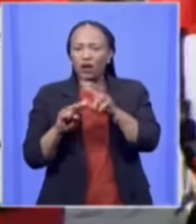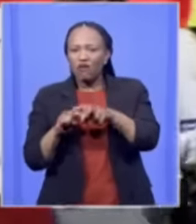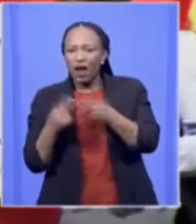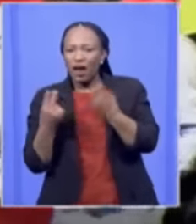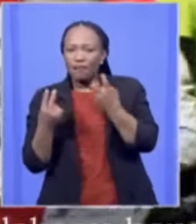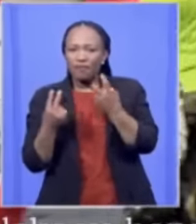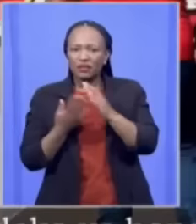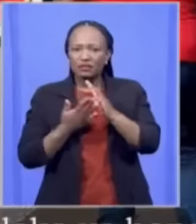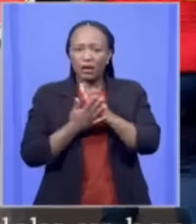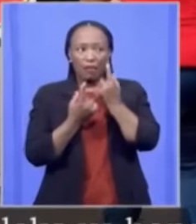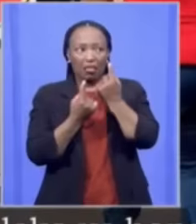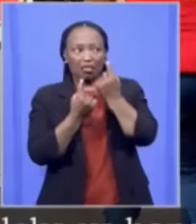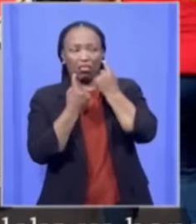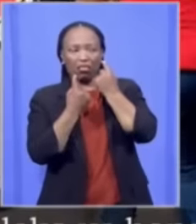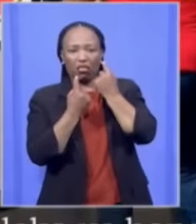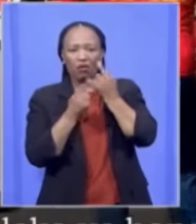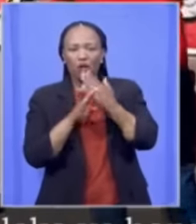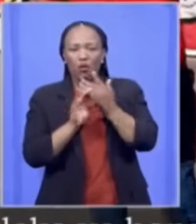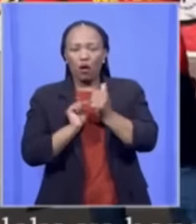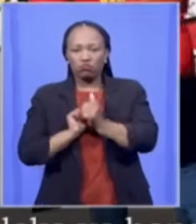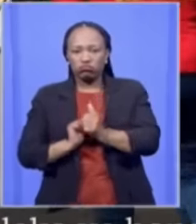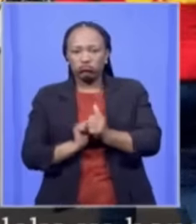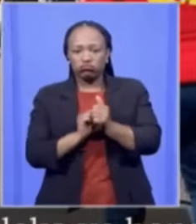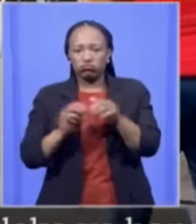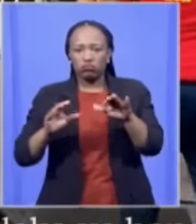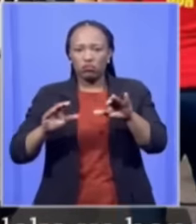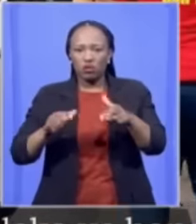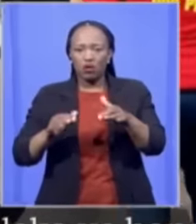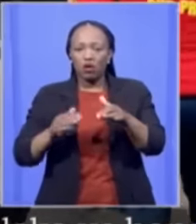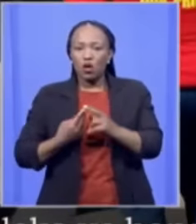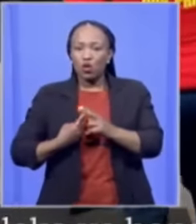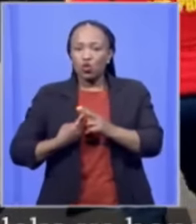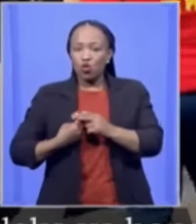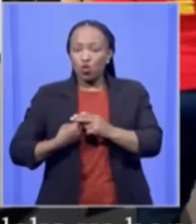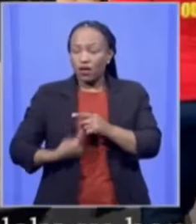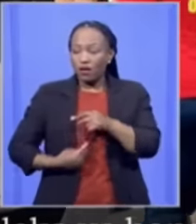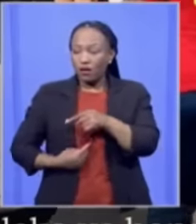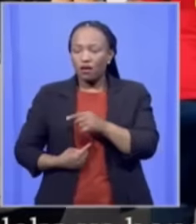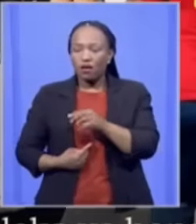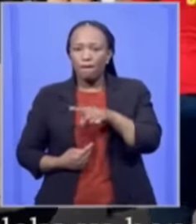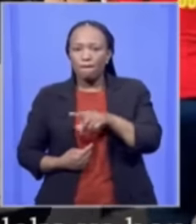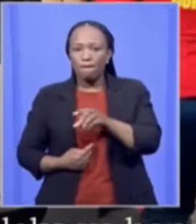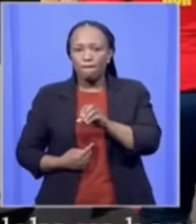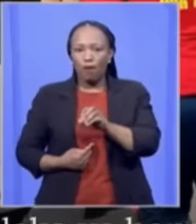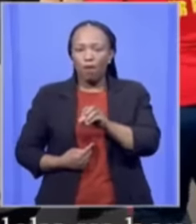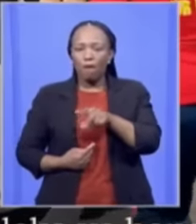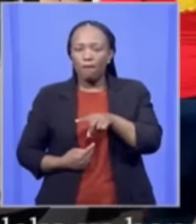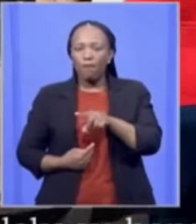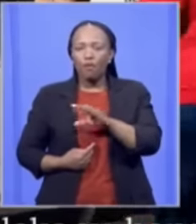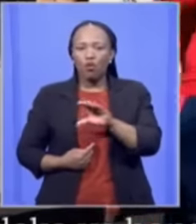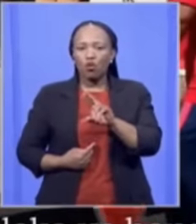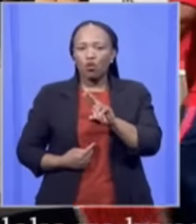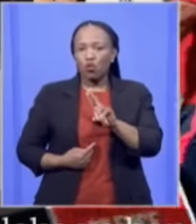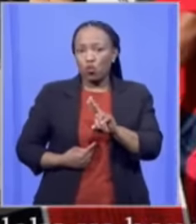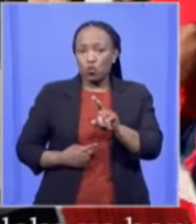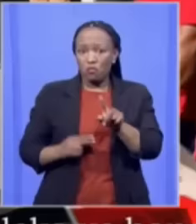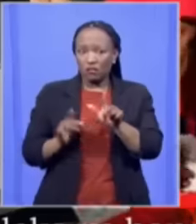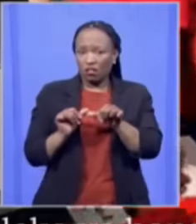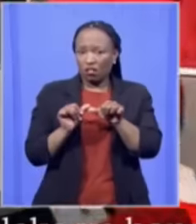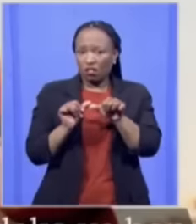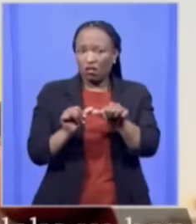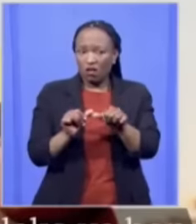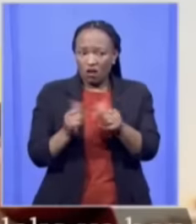tshosediwa gareng ga badiri mmogo. Mokgatlho wa mapodisi Pop Crew wa re tseo ga di a tshwanela go nna ditiragalo mo dingwageng tse.